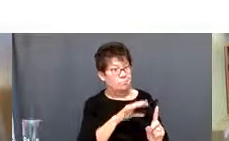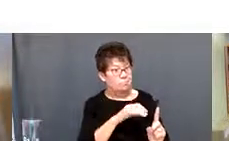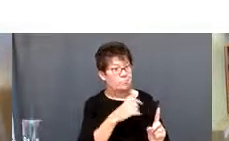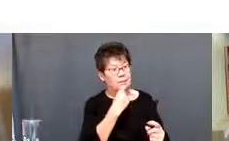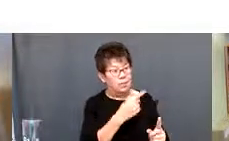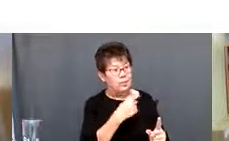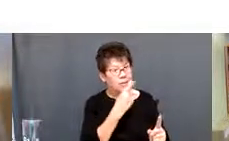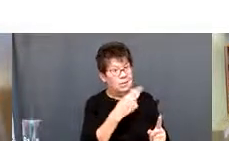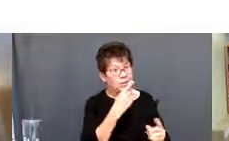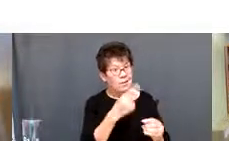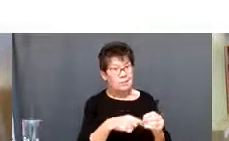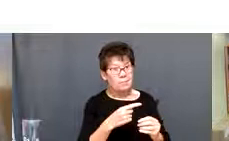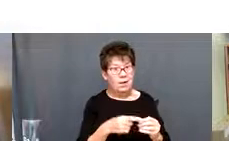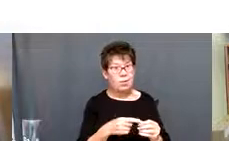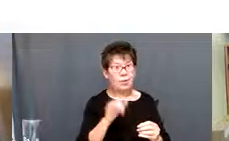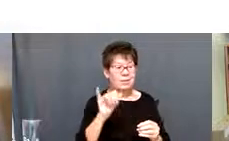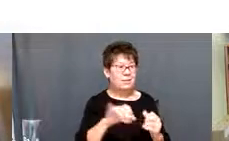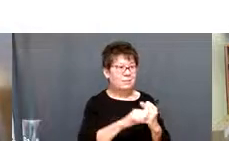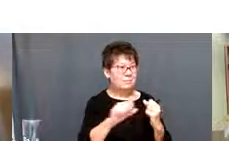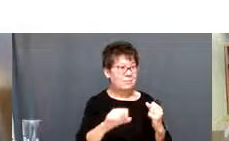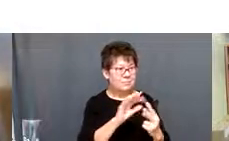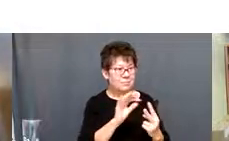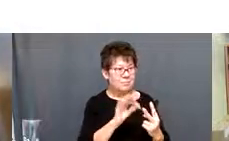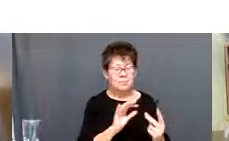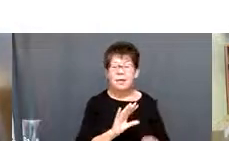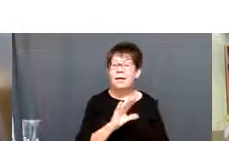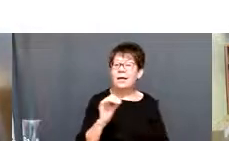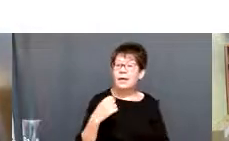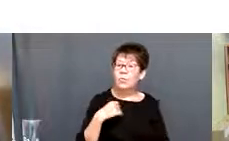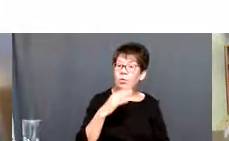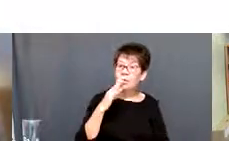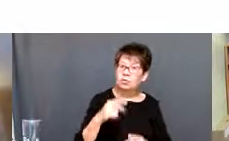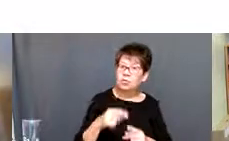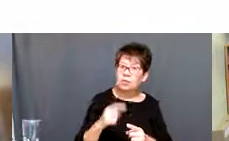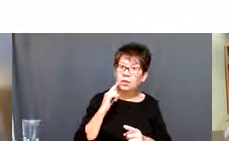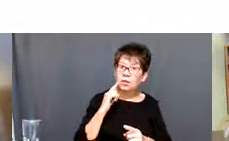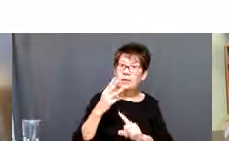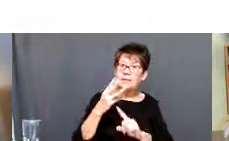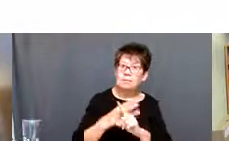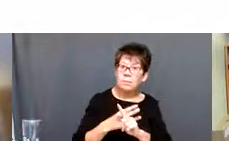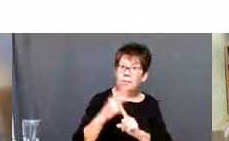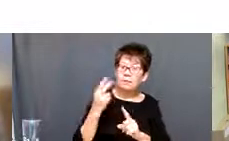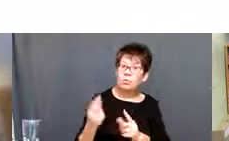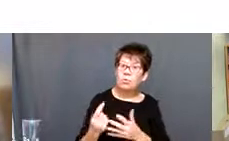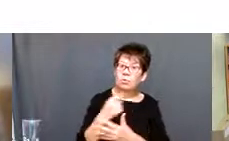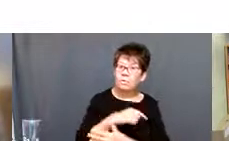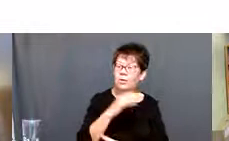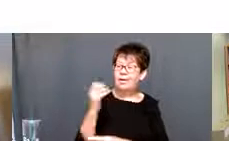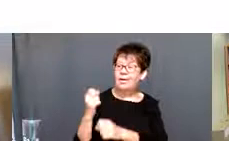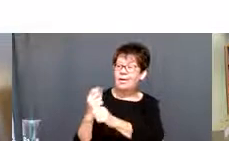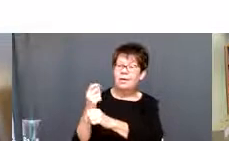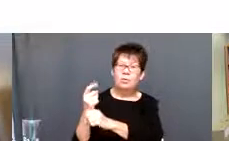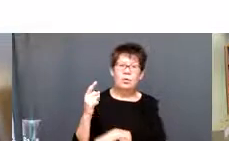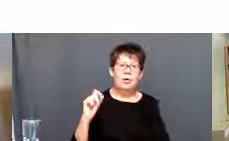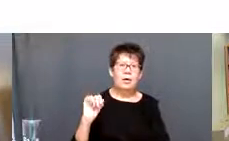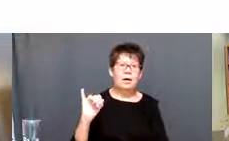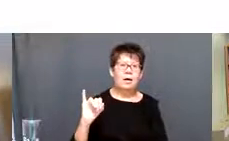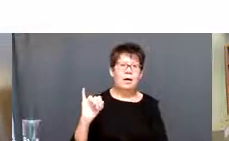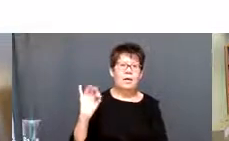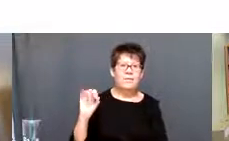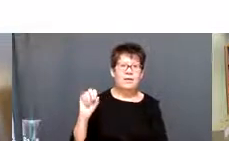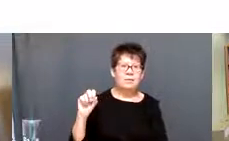initial IFSP meeting. And we're going to also mention it during the 6-month review and that annual IFSP meeting. The goal